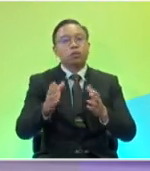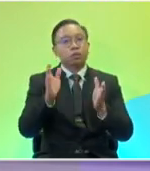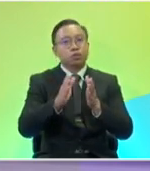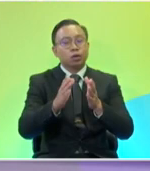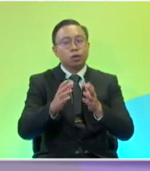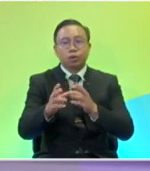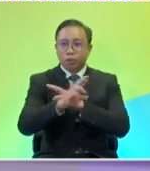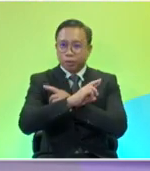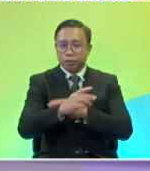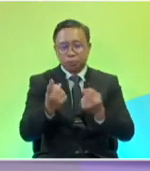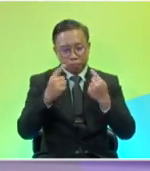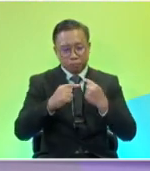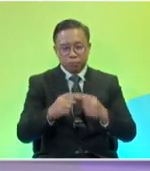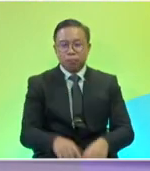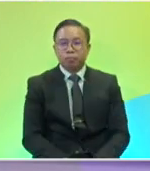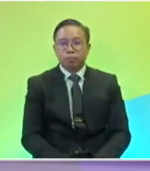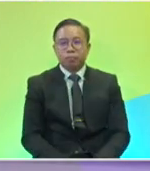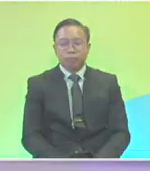commercial break, we'll be back.